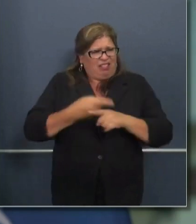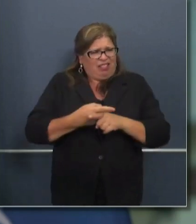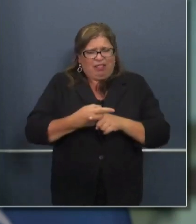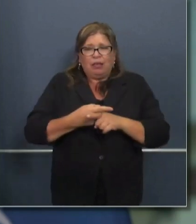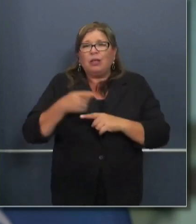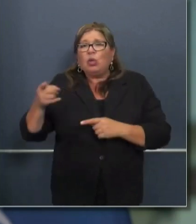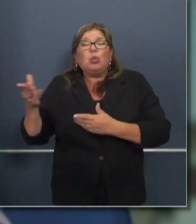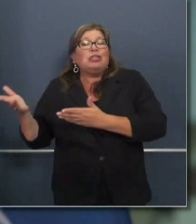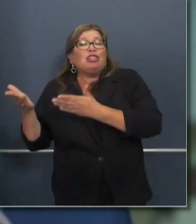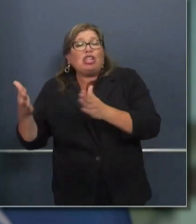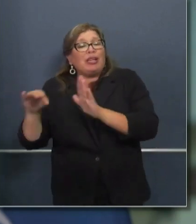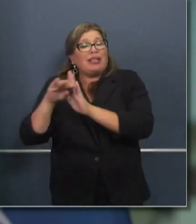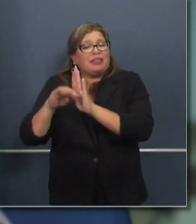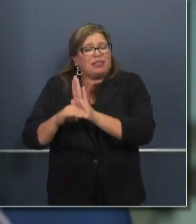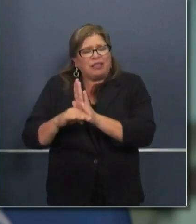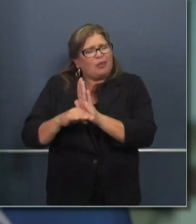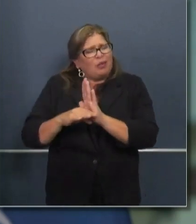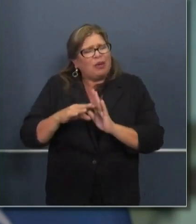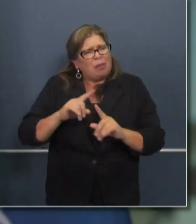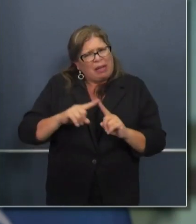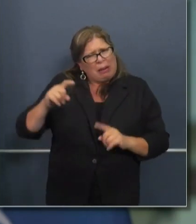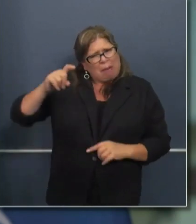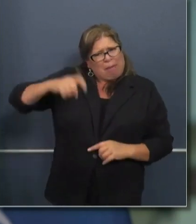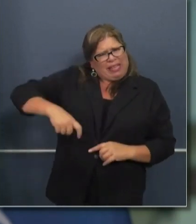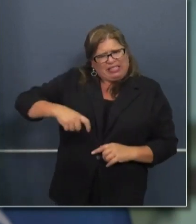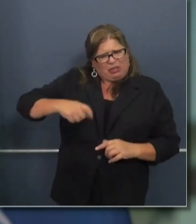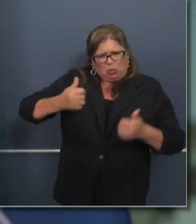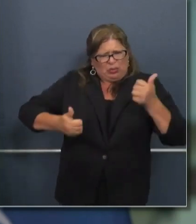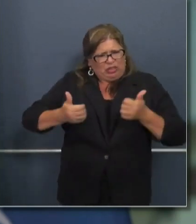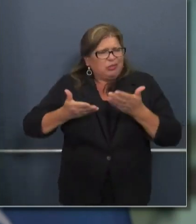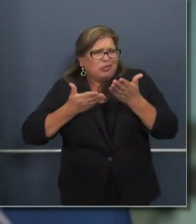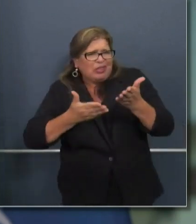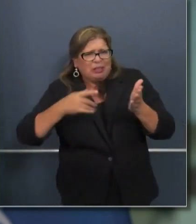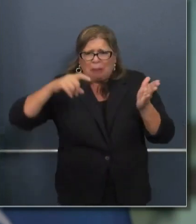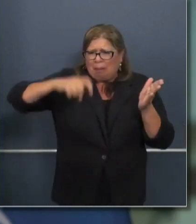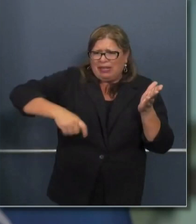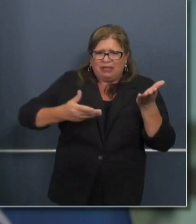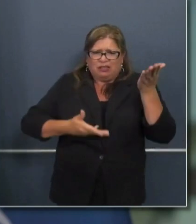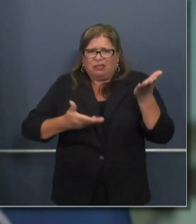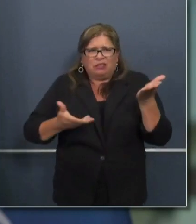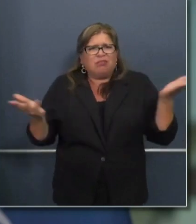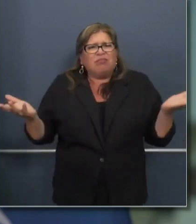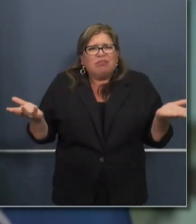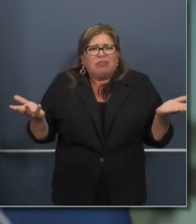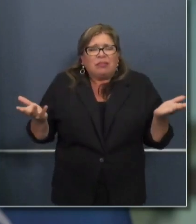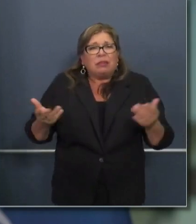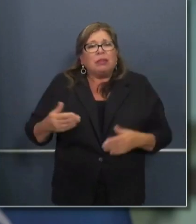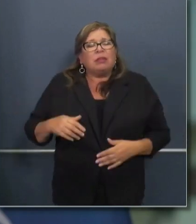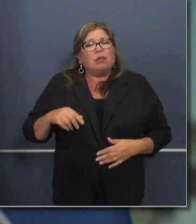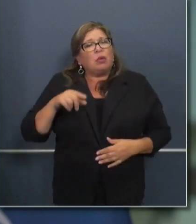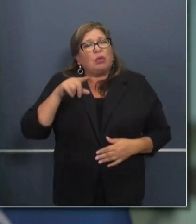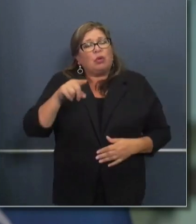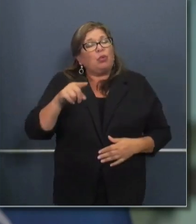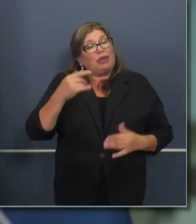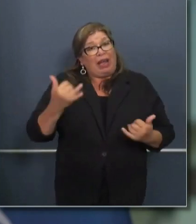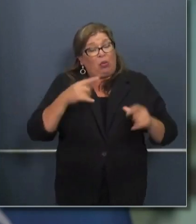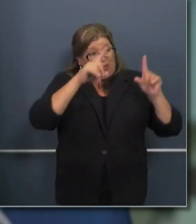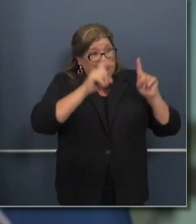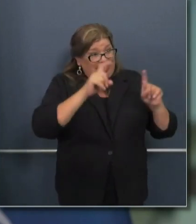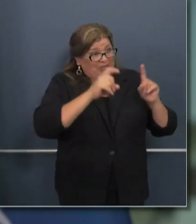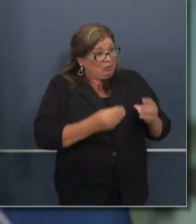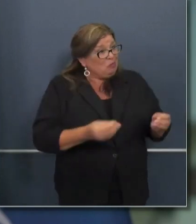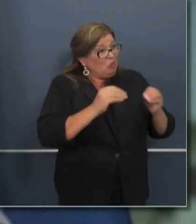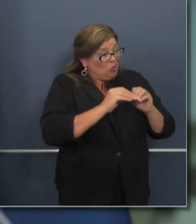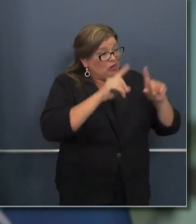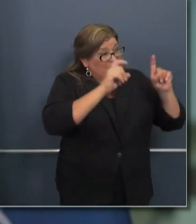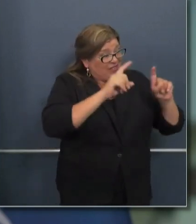can't be as bad as they say because, look, they're letting everything reopen? And as you've been touting more testing, what is your reaction to President Trump having